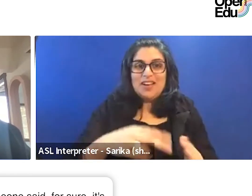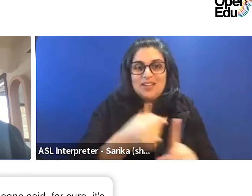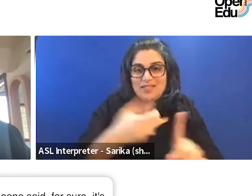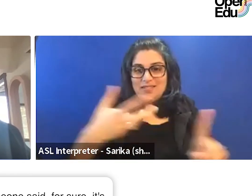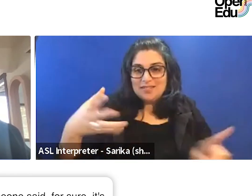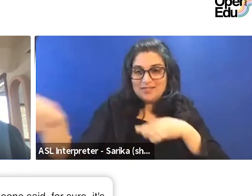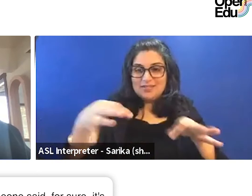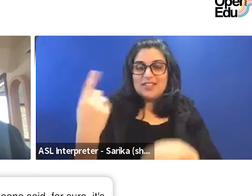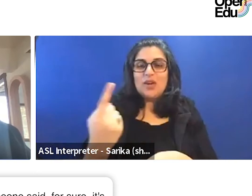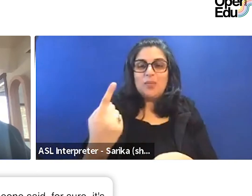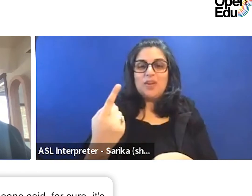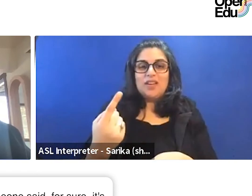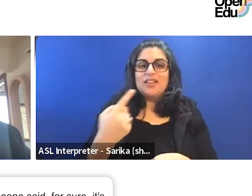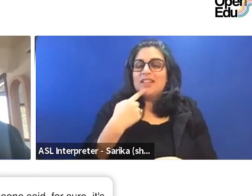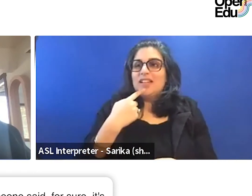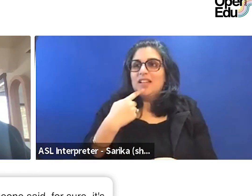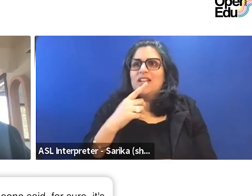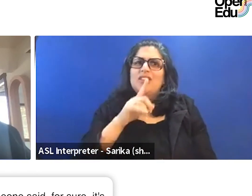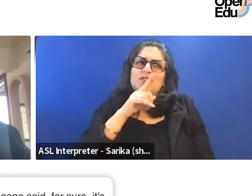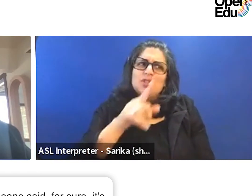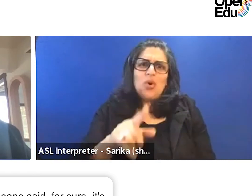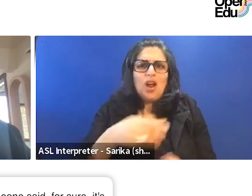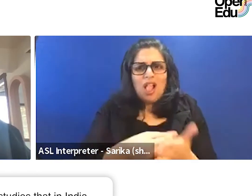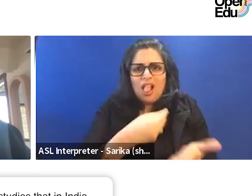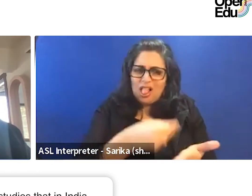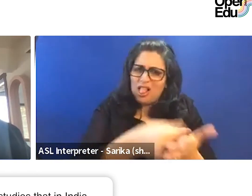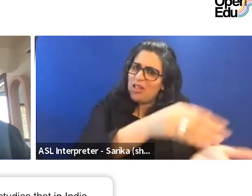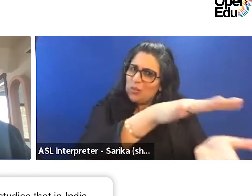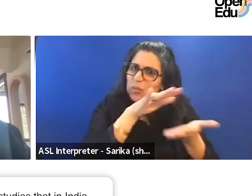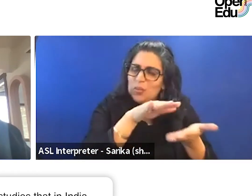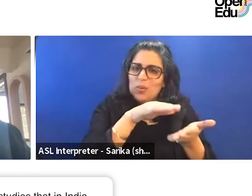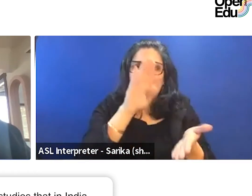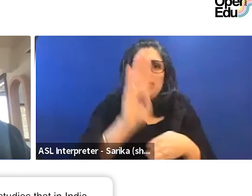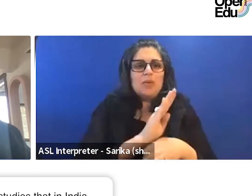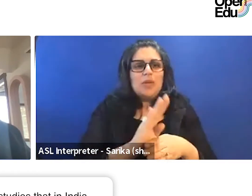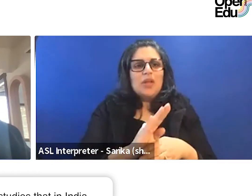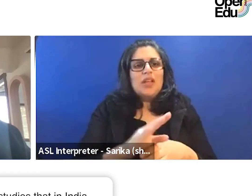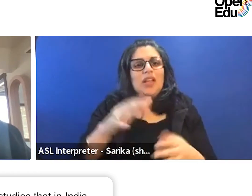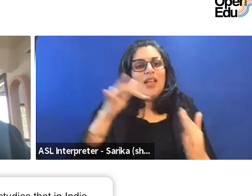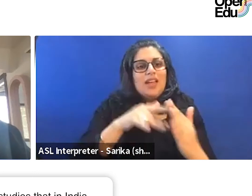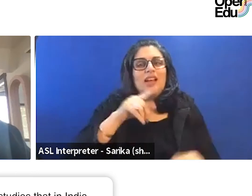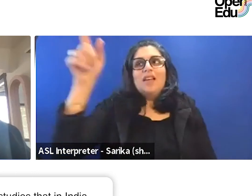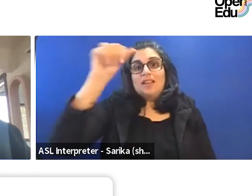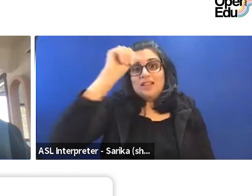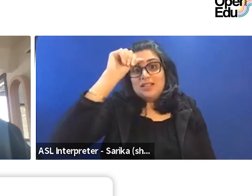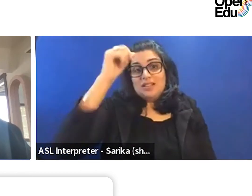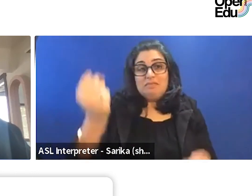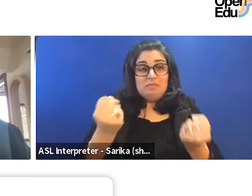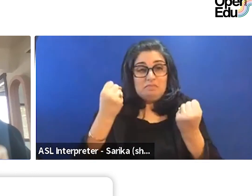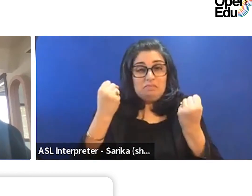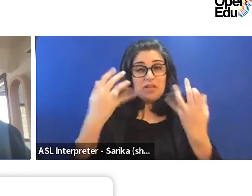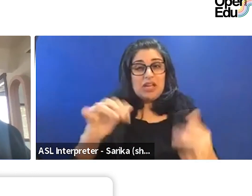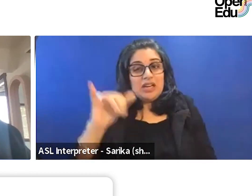explain. So someone said, for sure it's a lucrative business, but there are studies that in India a huge quantity of cow skin